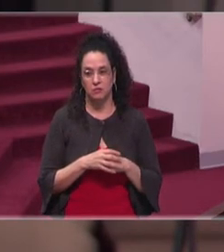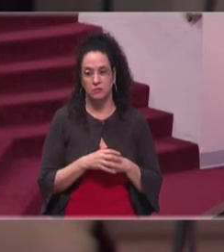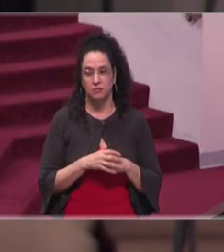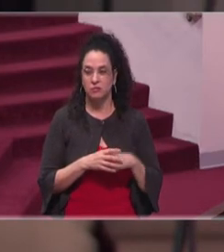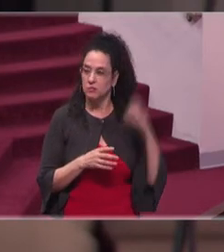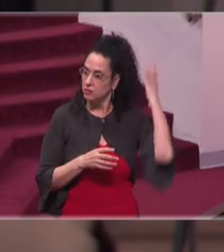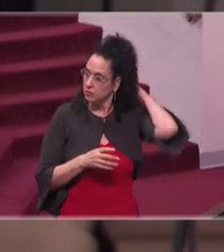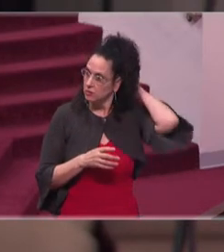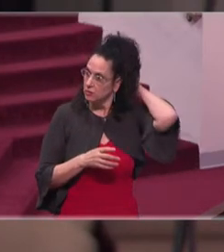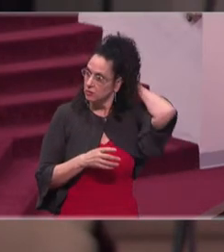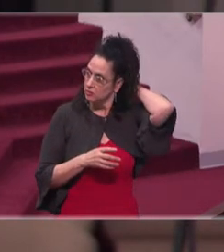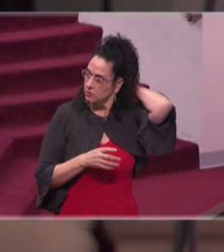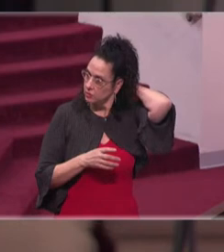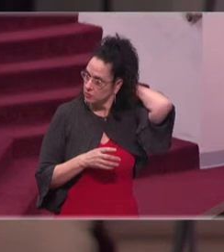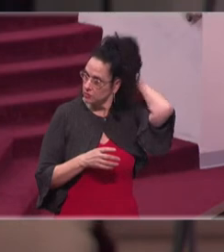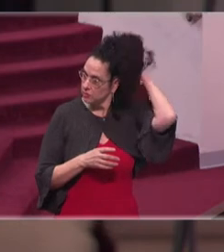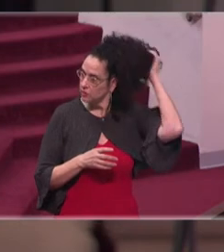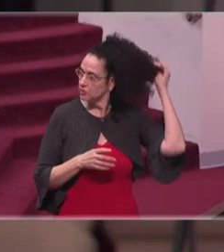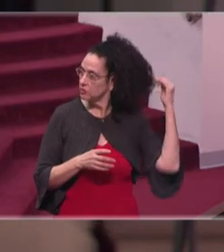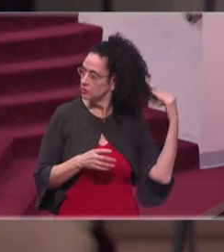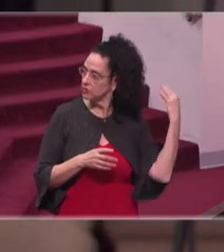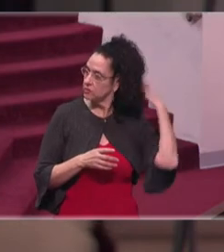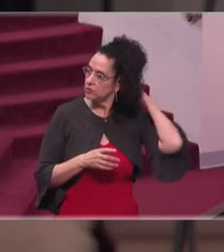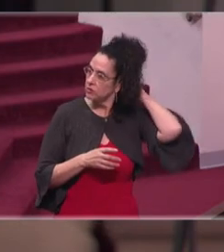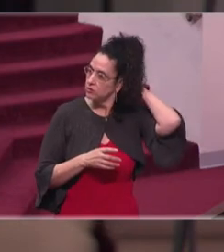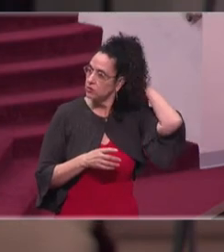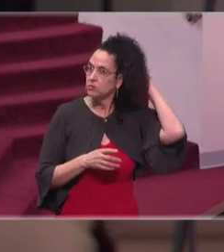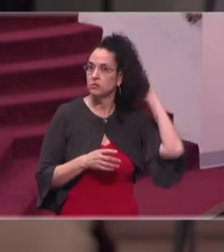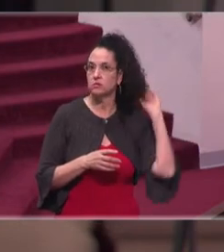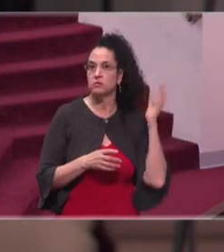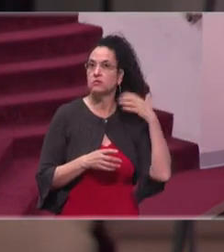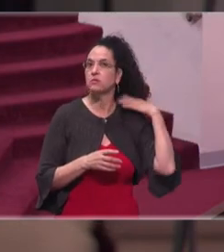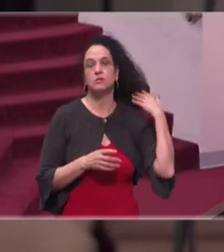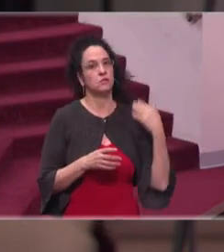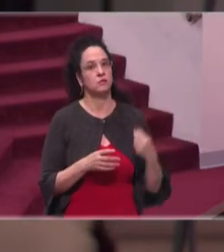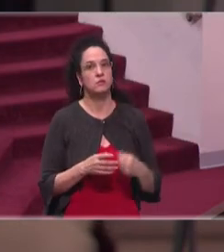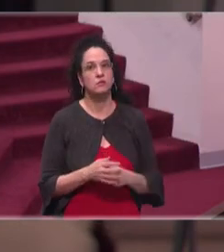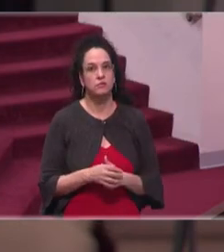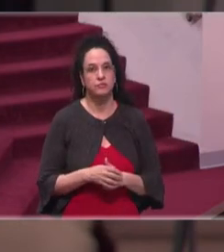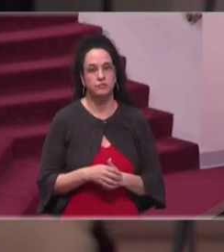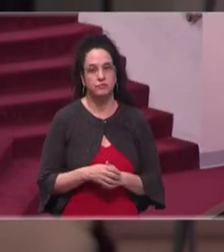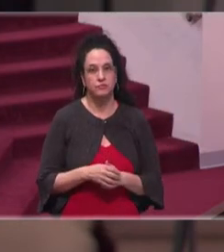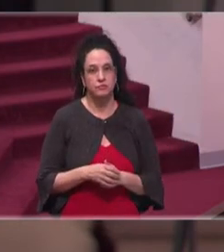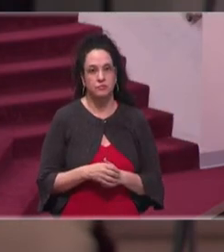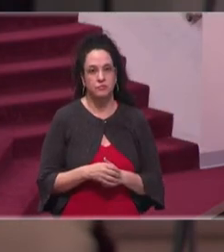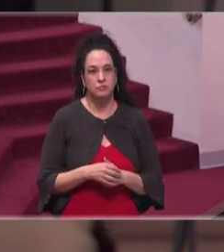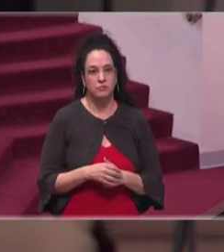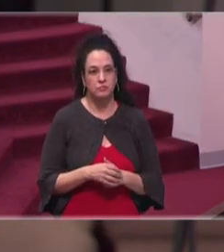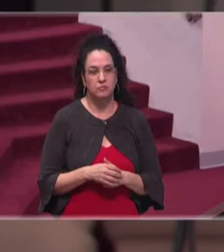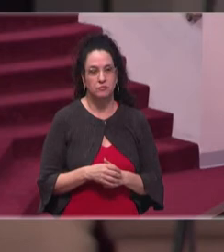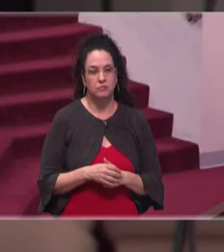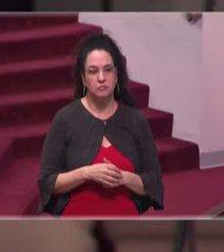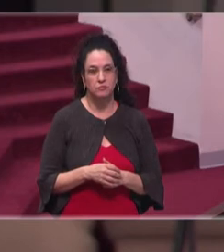More details to follow on next Sunday. So you're going to be asked to,